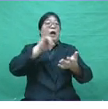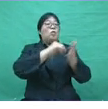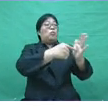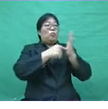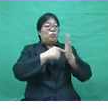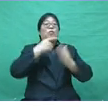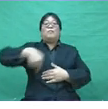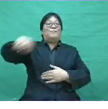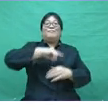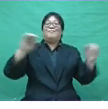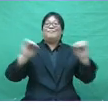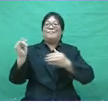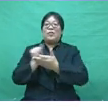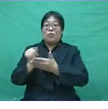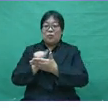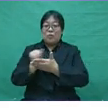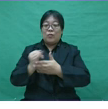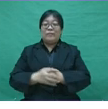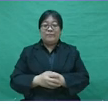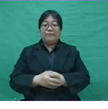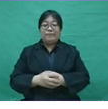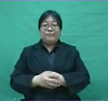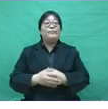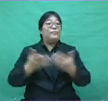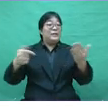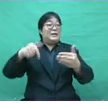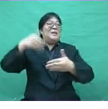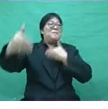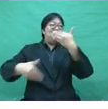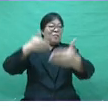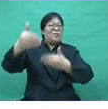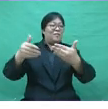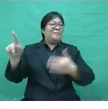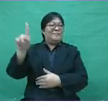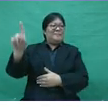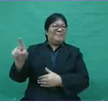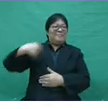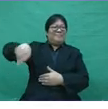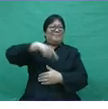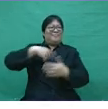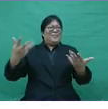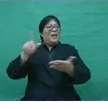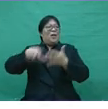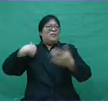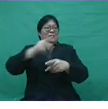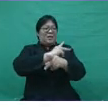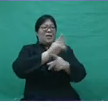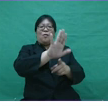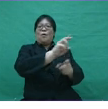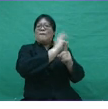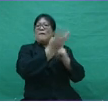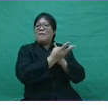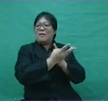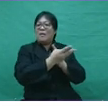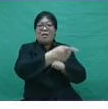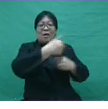not covered. And this poses a question to us on their welfare. Do they have